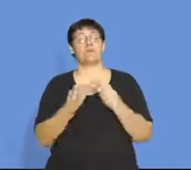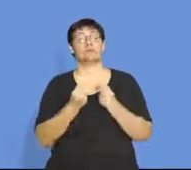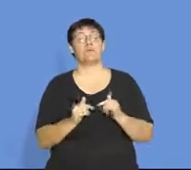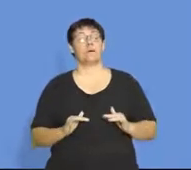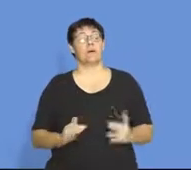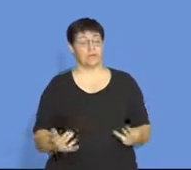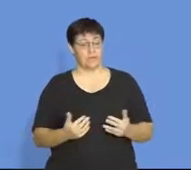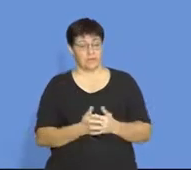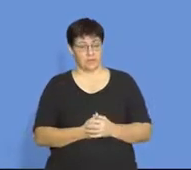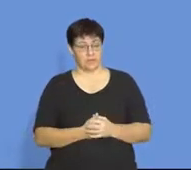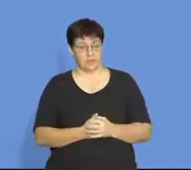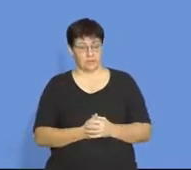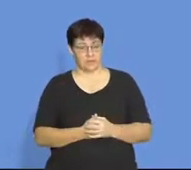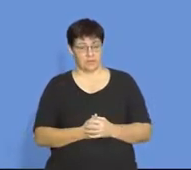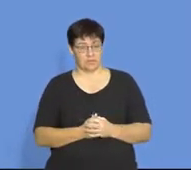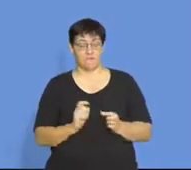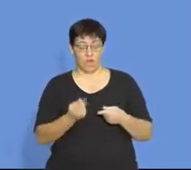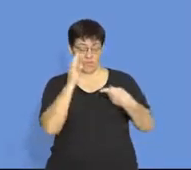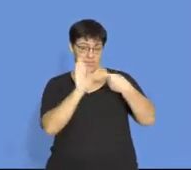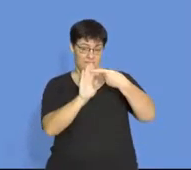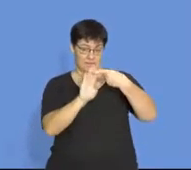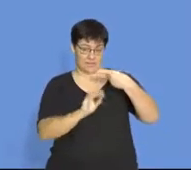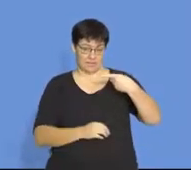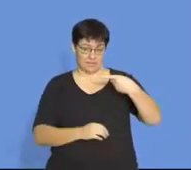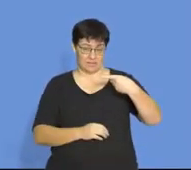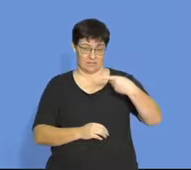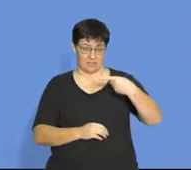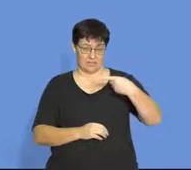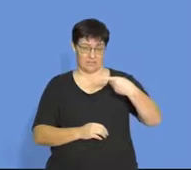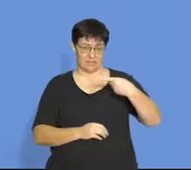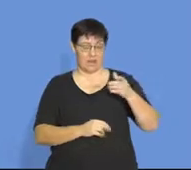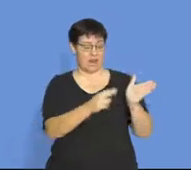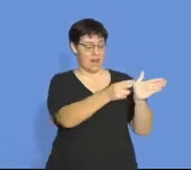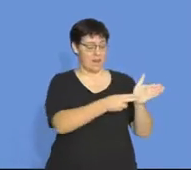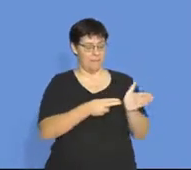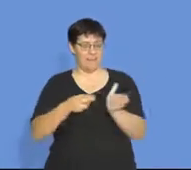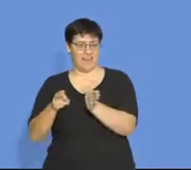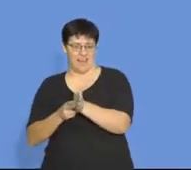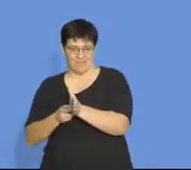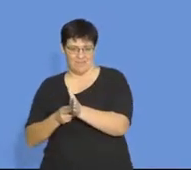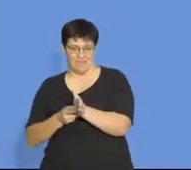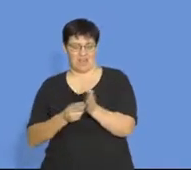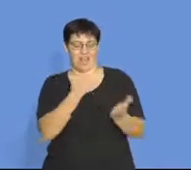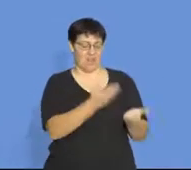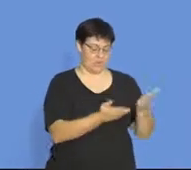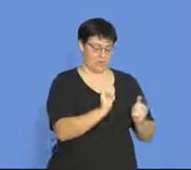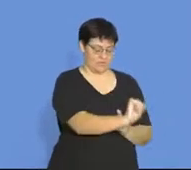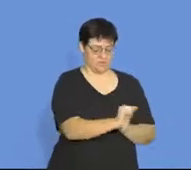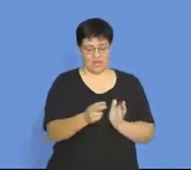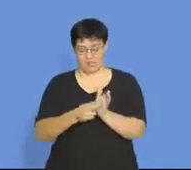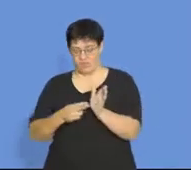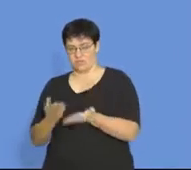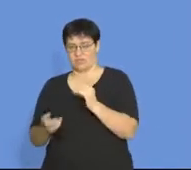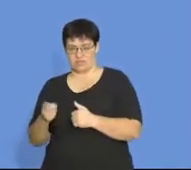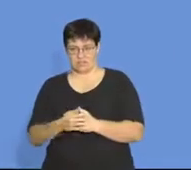the very first step that you need to follow, guys, will be to label the given equations. So you